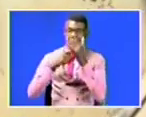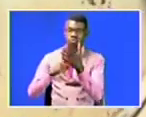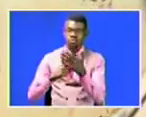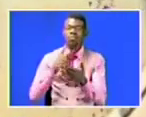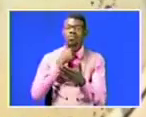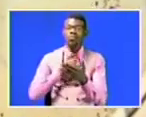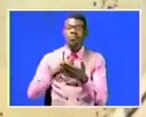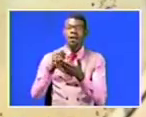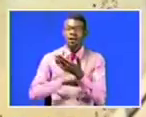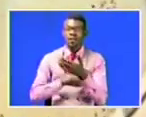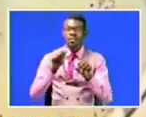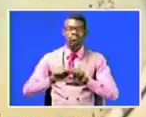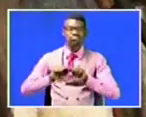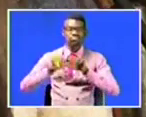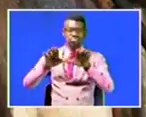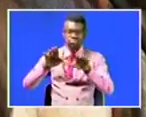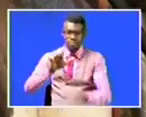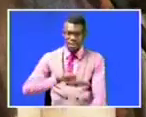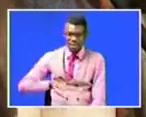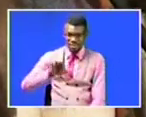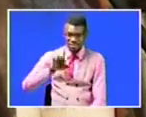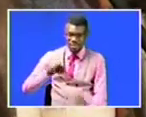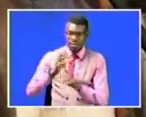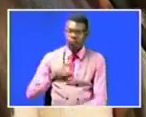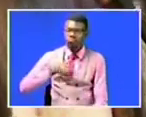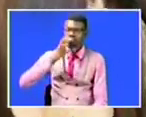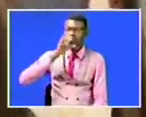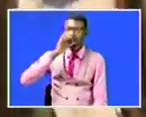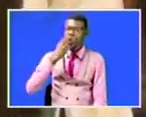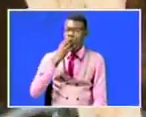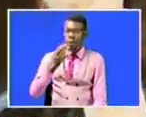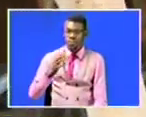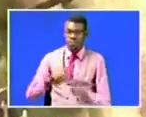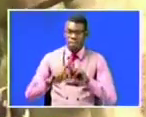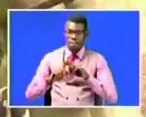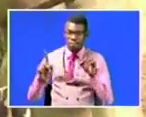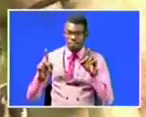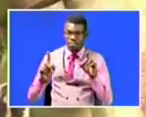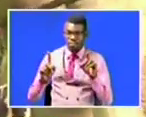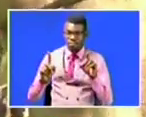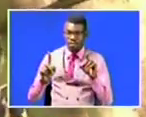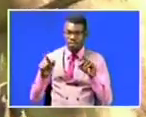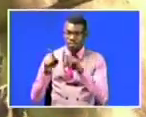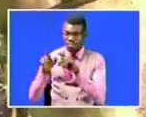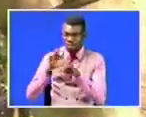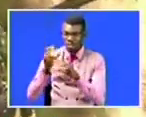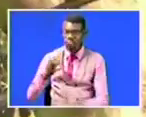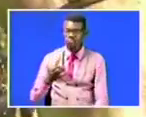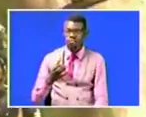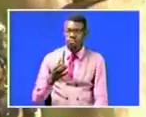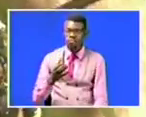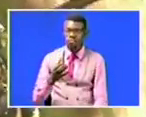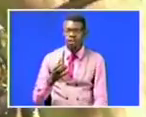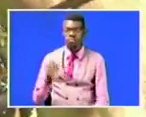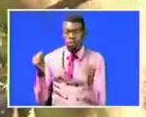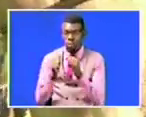is more prevalent in areas where tea is taken hot, others indicate tea can trigger throat cancer even when taken cold, as